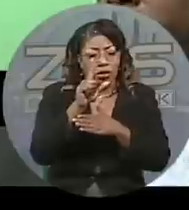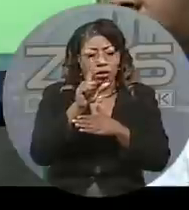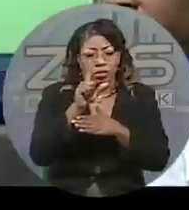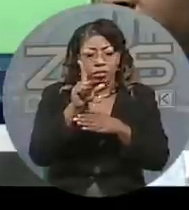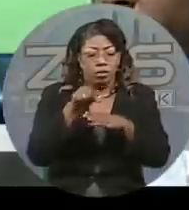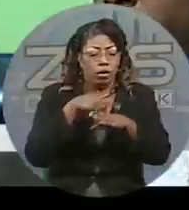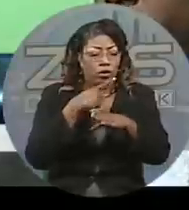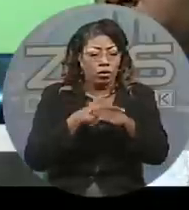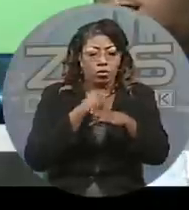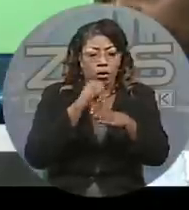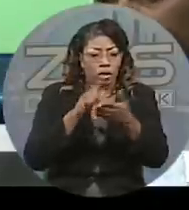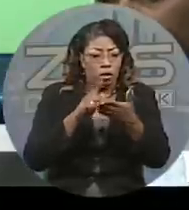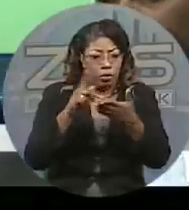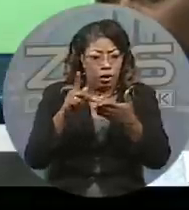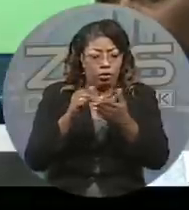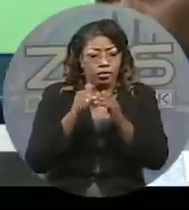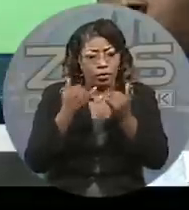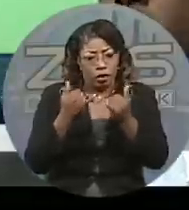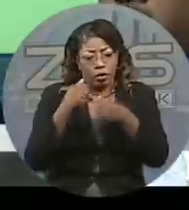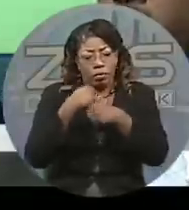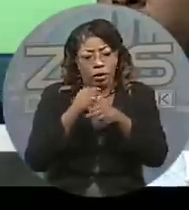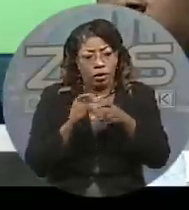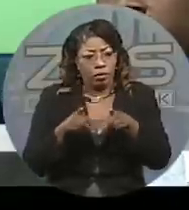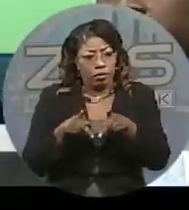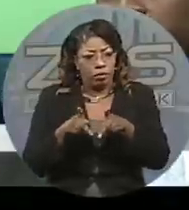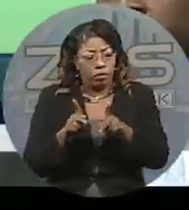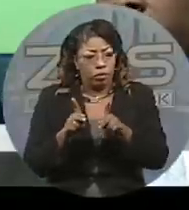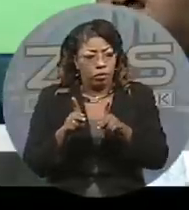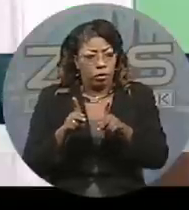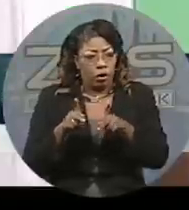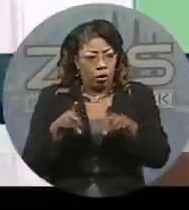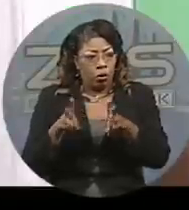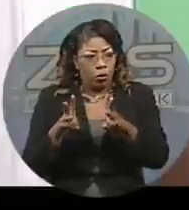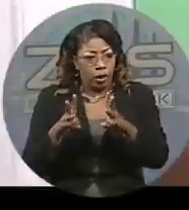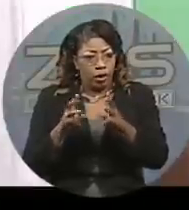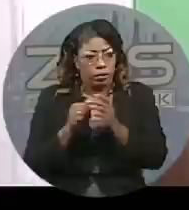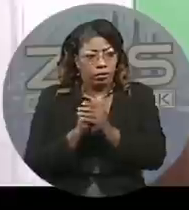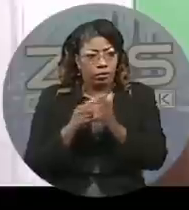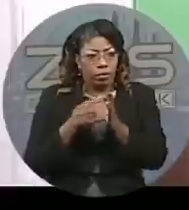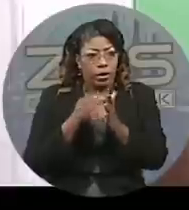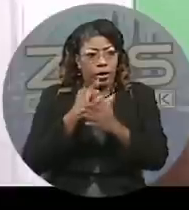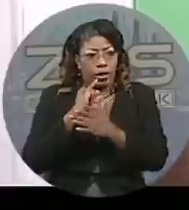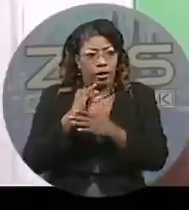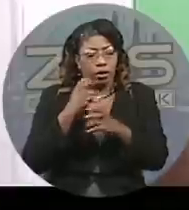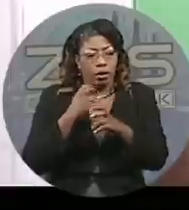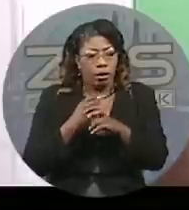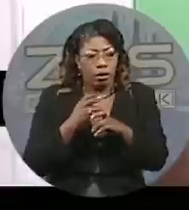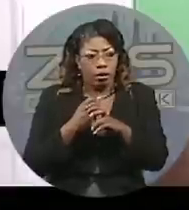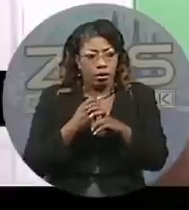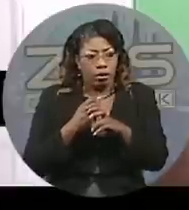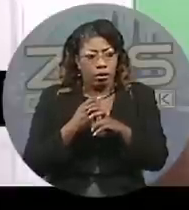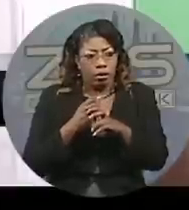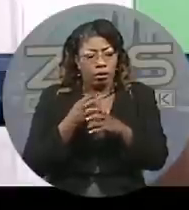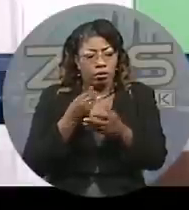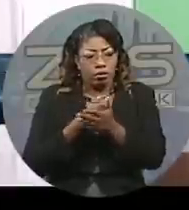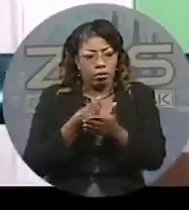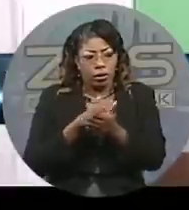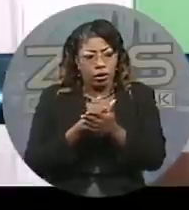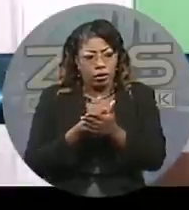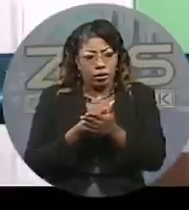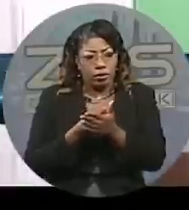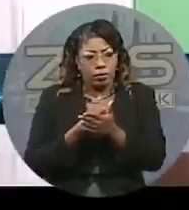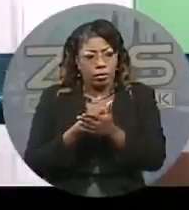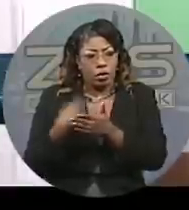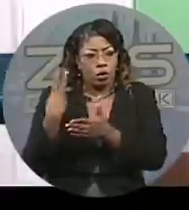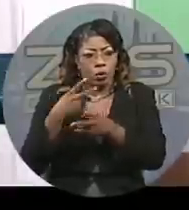will definitely pave the way for further growth of cooperatives in our country. It is their hard-earned money,